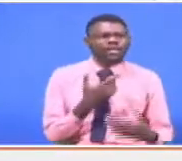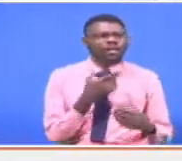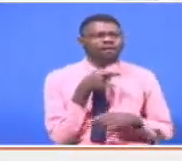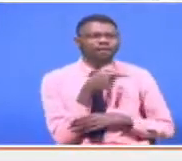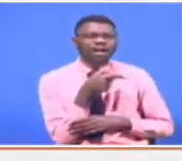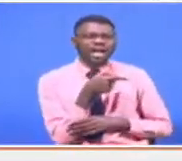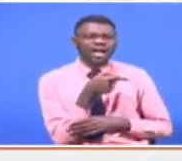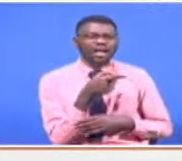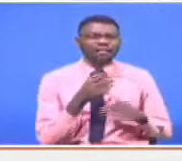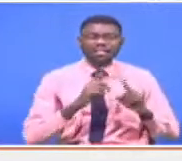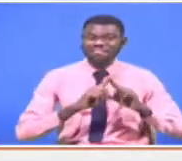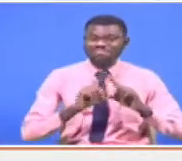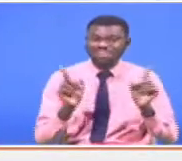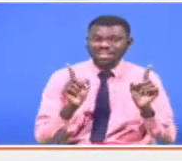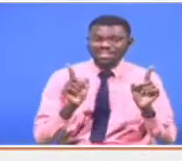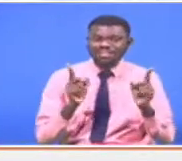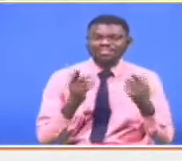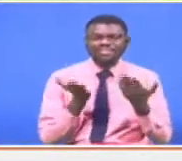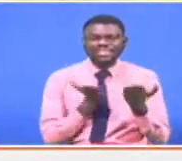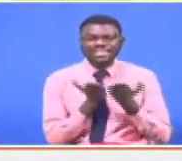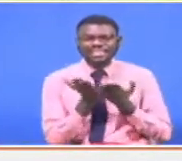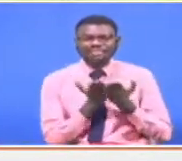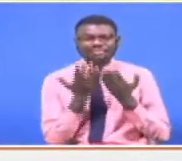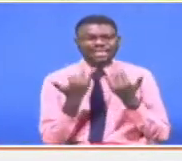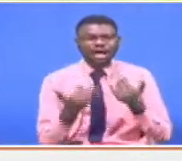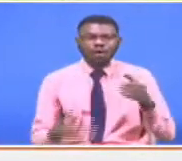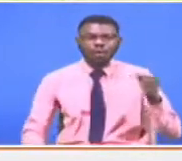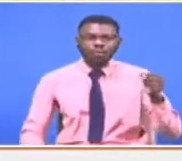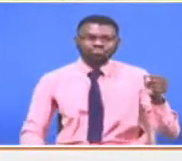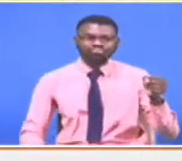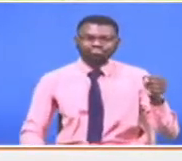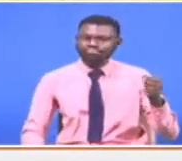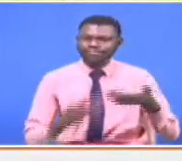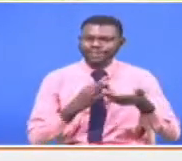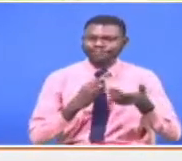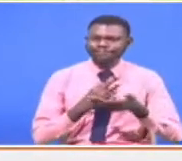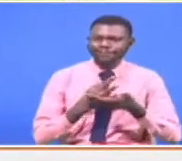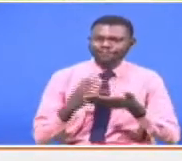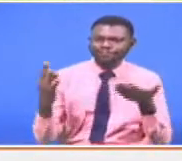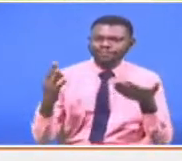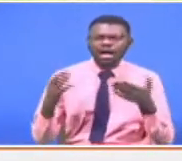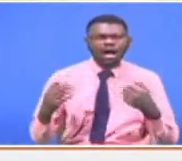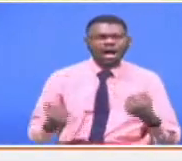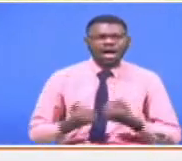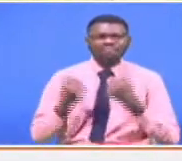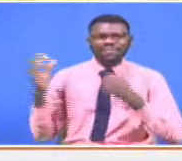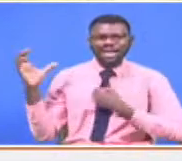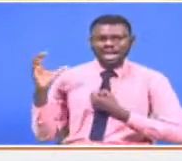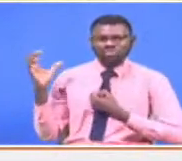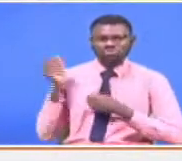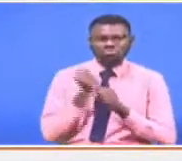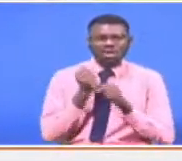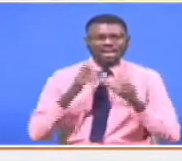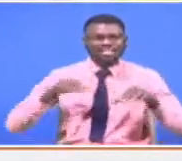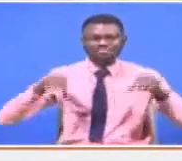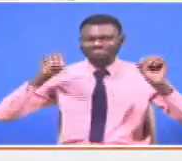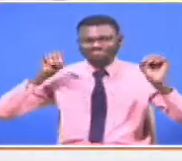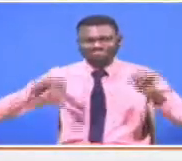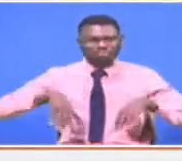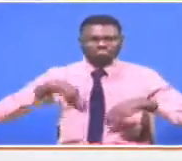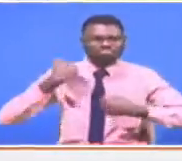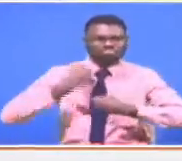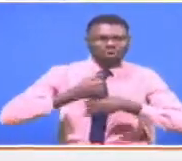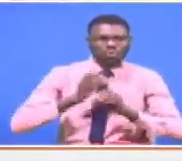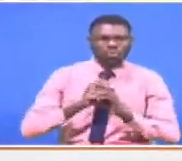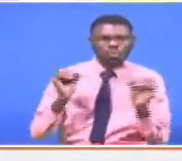Kocholia, but has seen key services suspended for the last 3 weeks after casual workers downed tools for non-payment